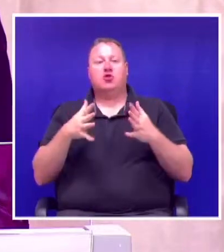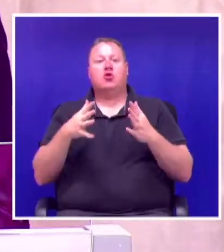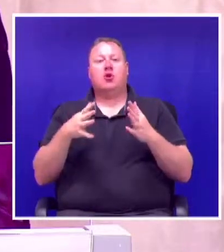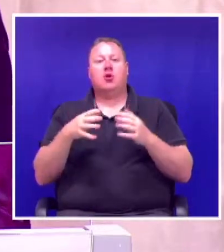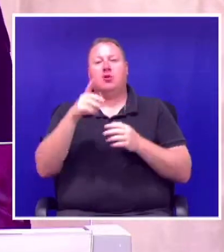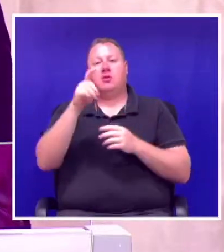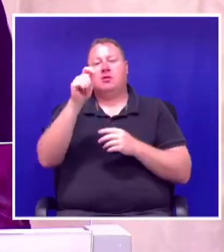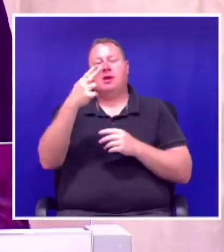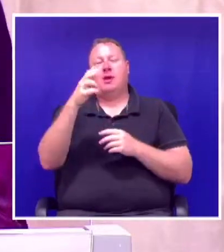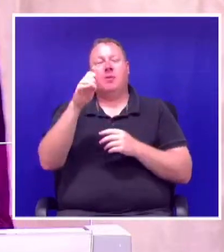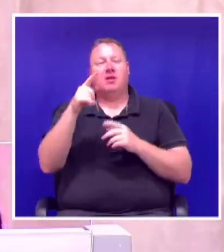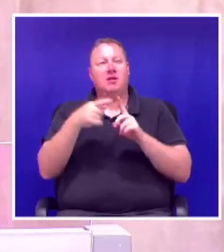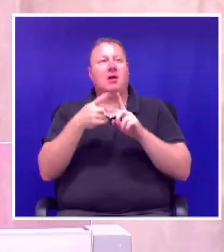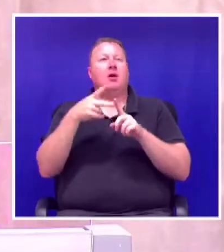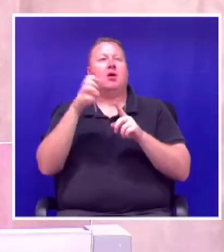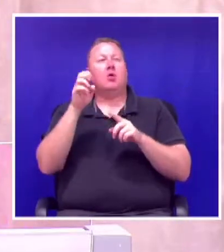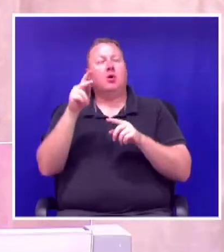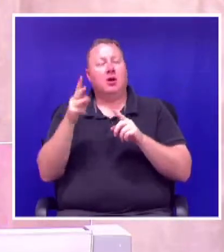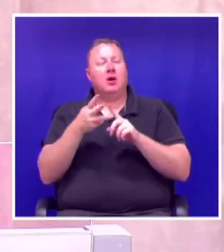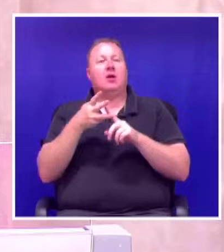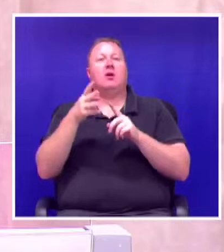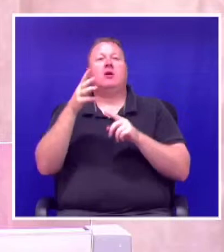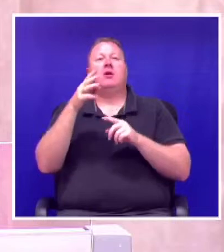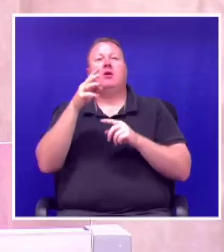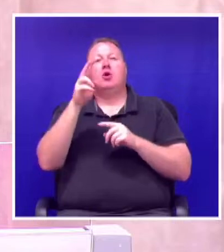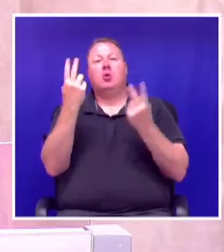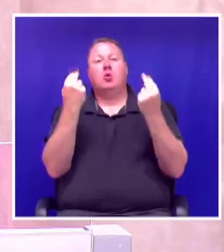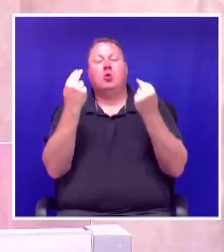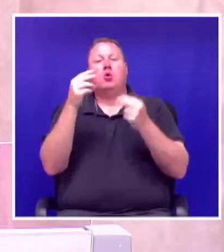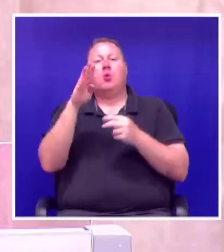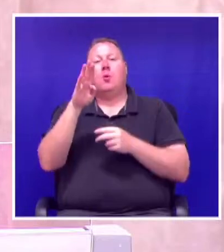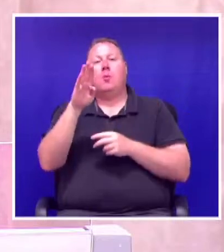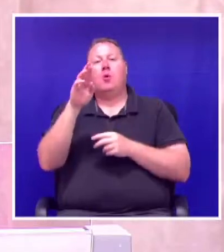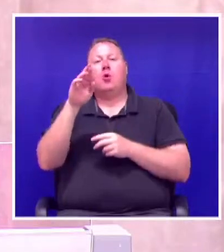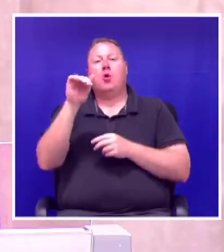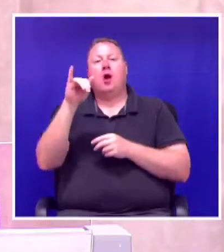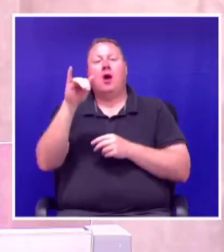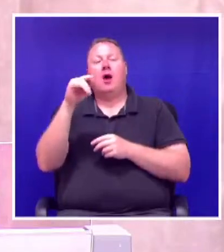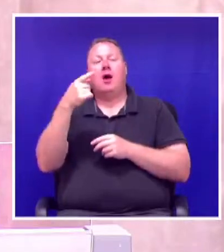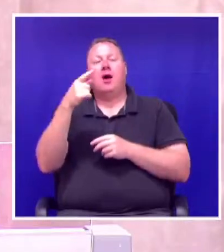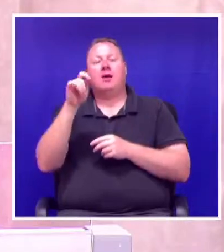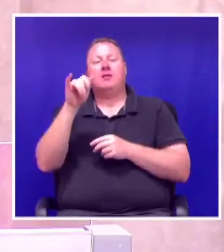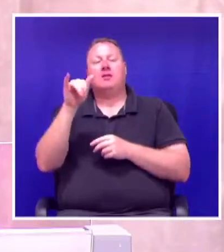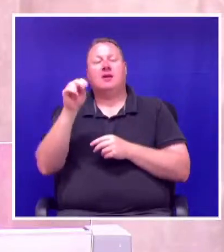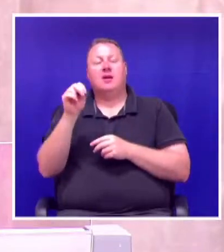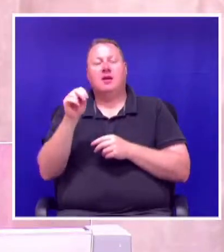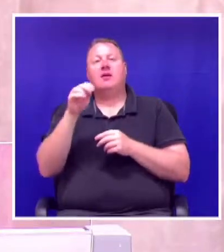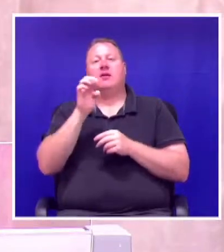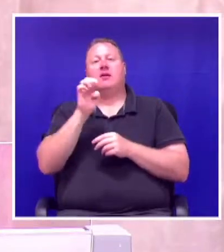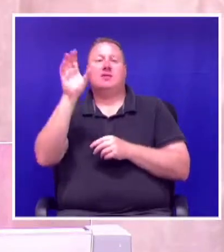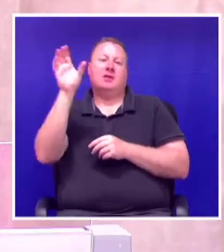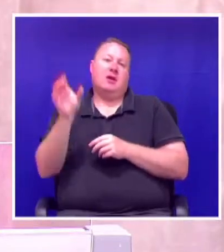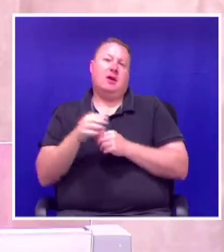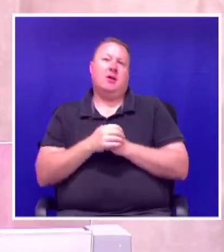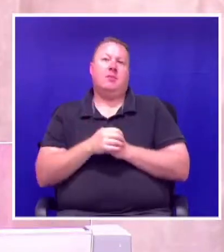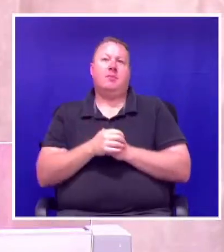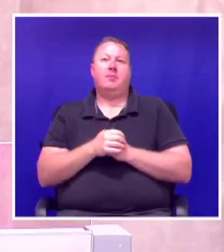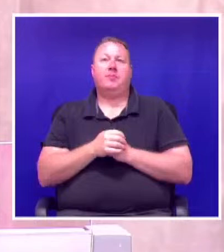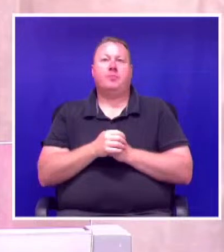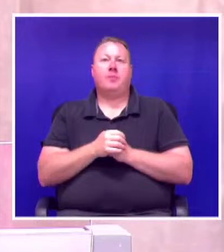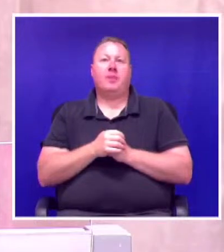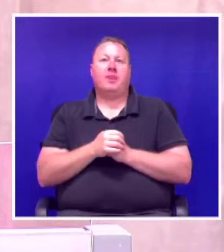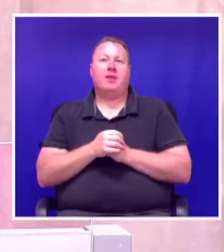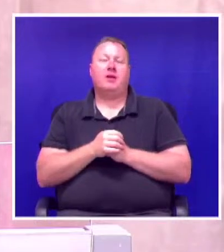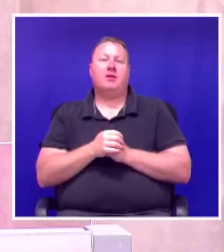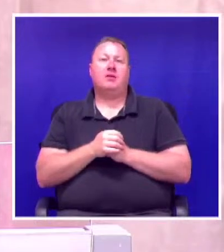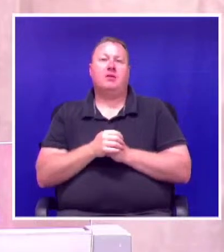Tembisa, Kuruleni, New Brighton in the Eastern Cape. In July 2024, during Minister Stella Ndabene's budget